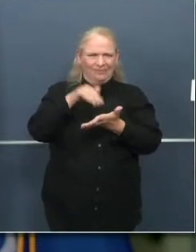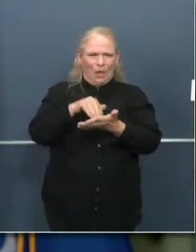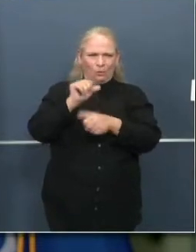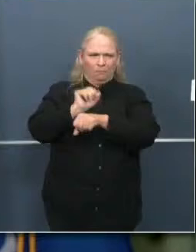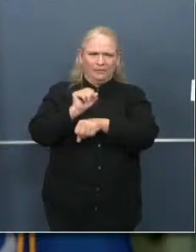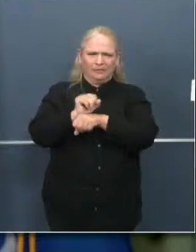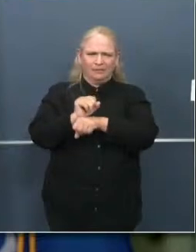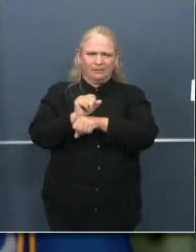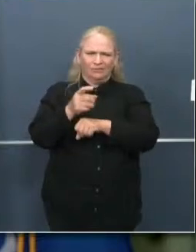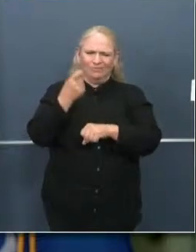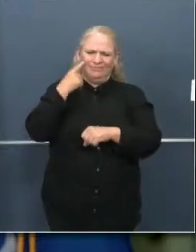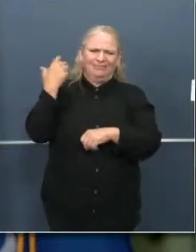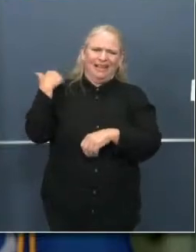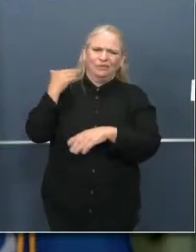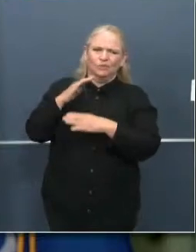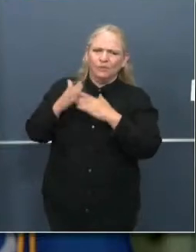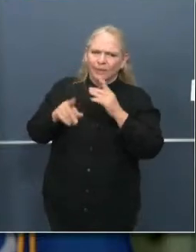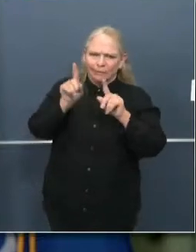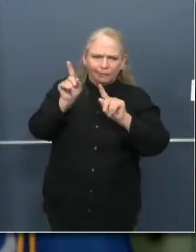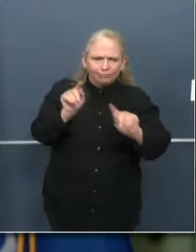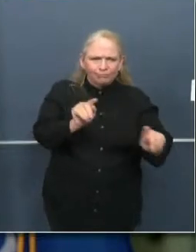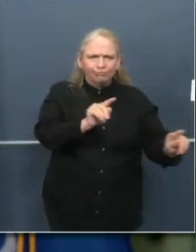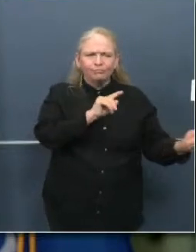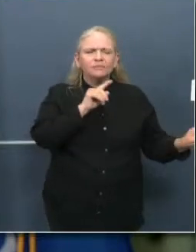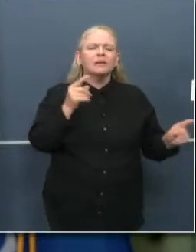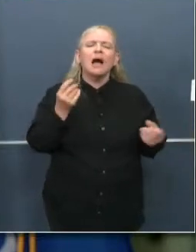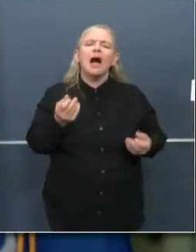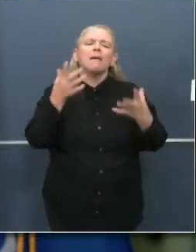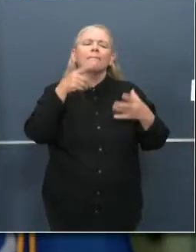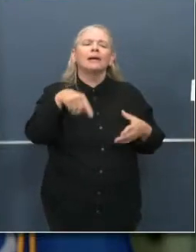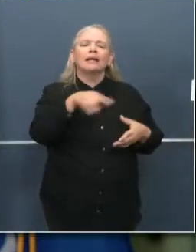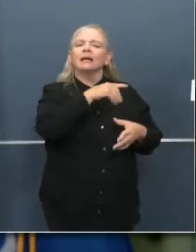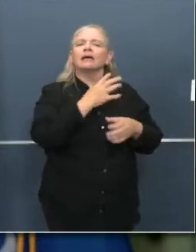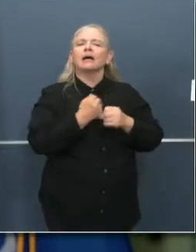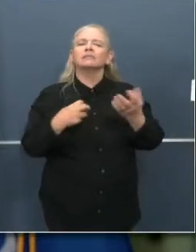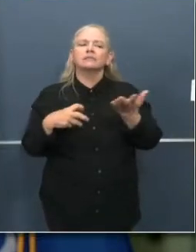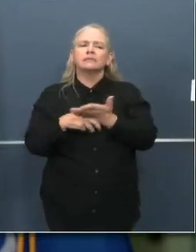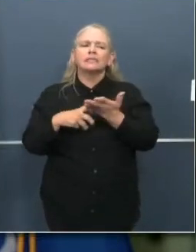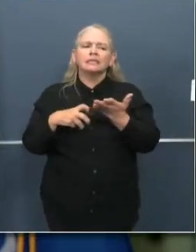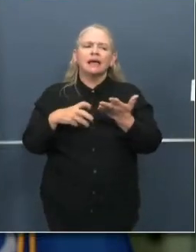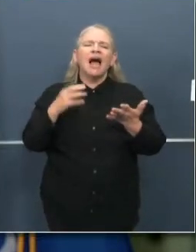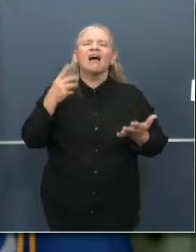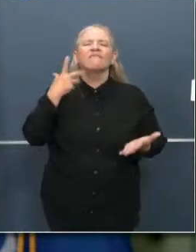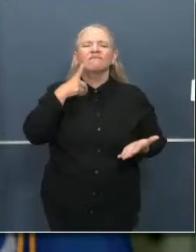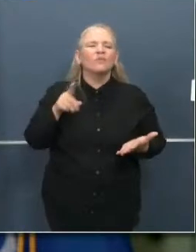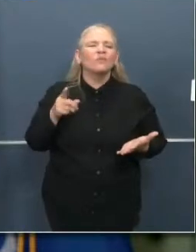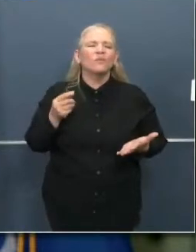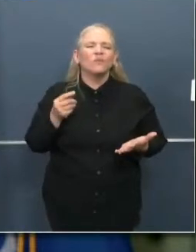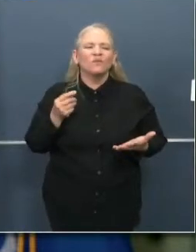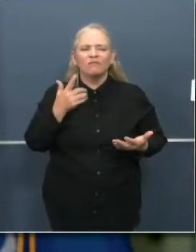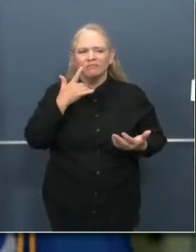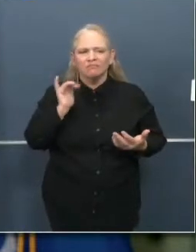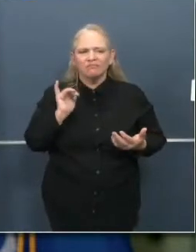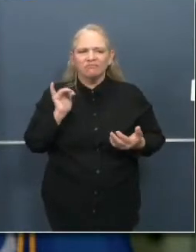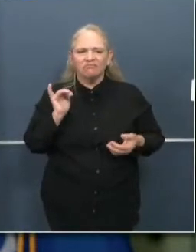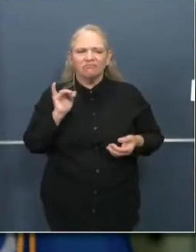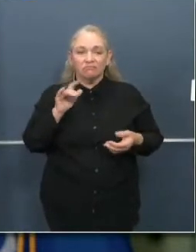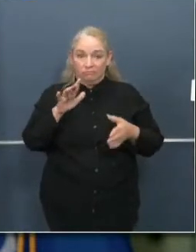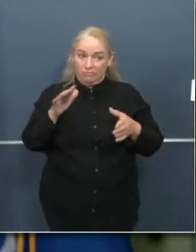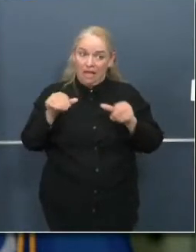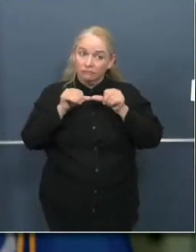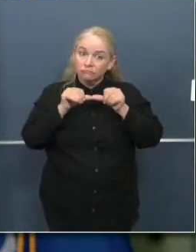have a plan to continue that in the future? Yeah, we do have a plan to continue it. We're continuing on a daily basis. We're continuing to monitor